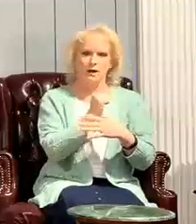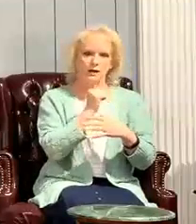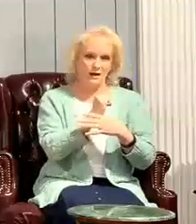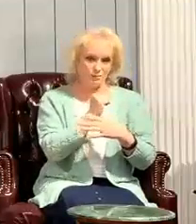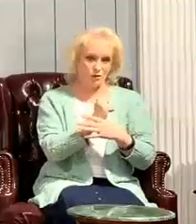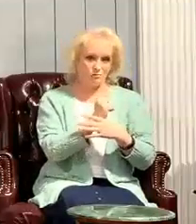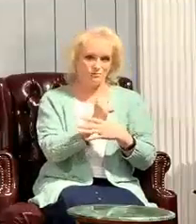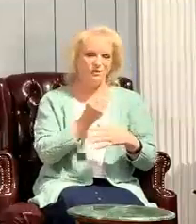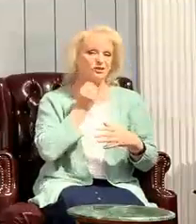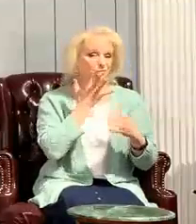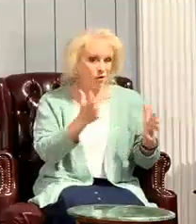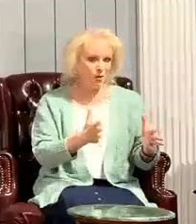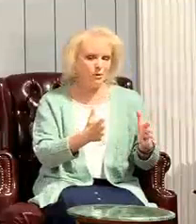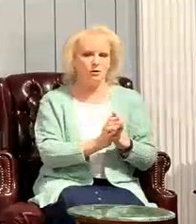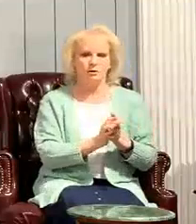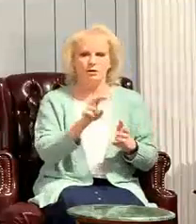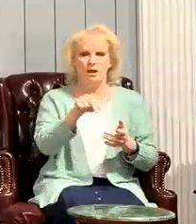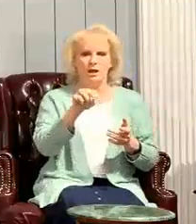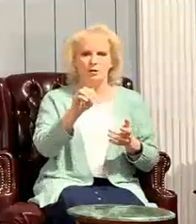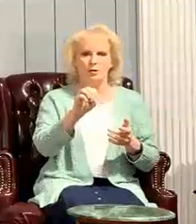farmer, this nomad,